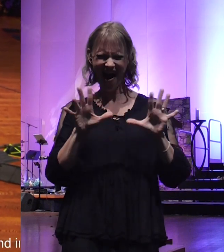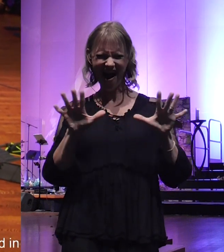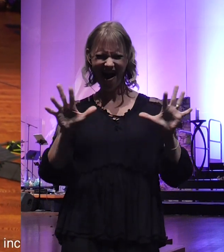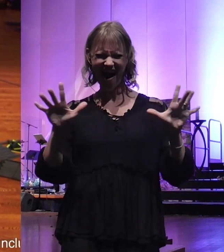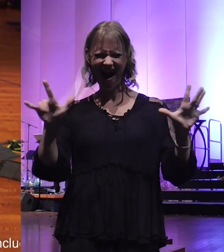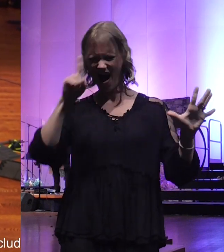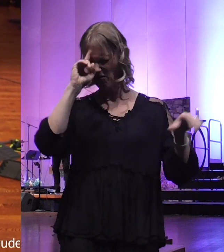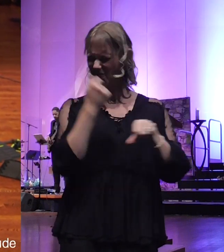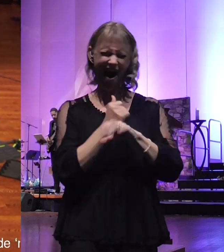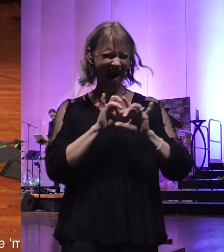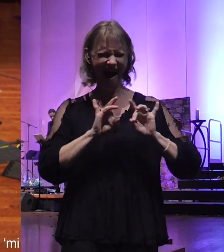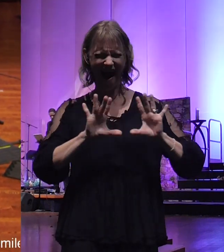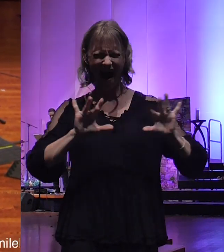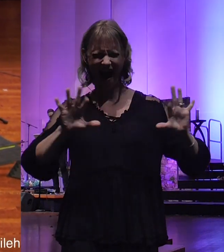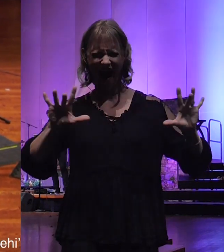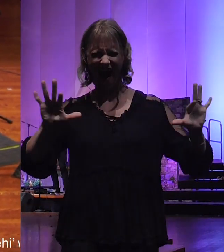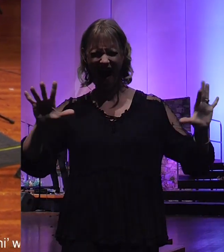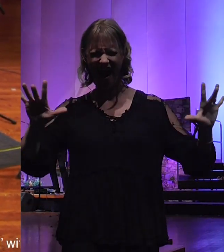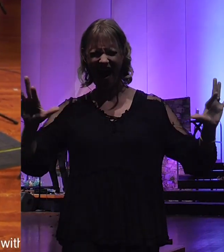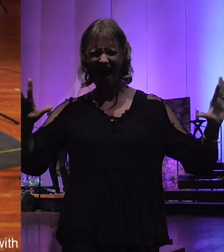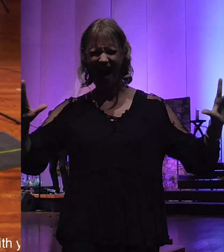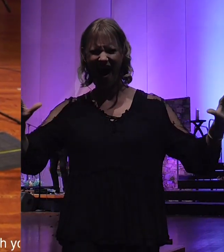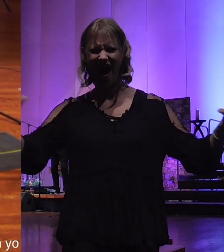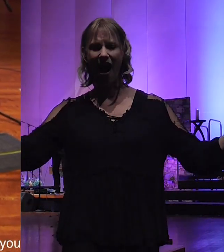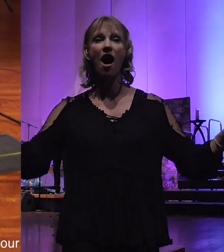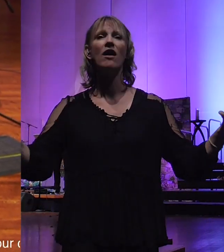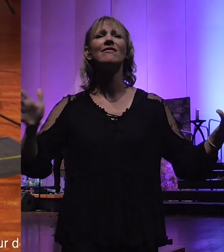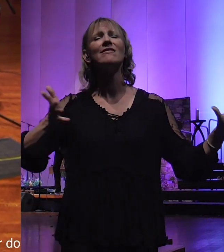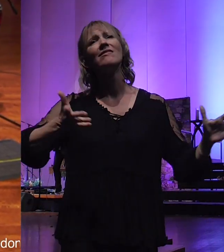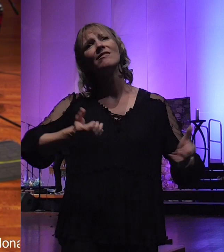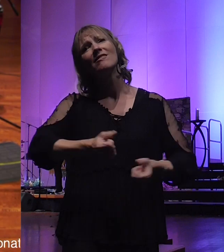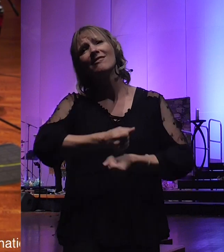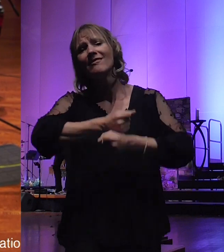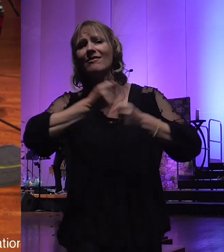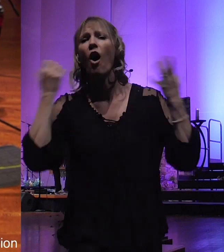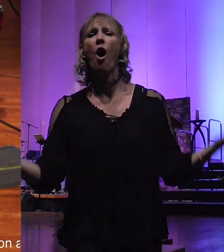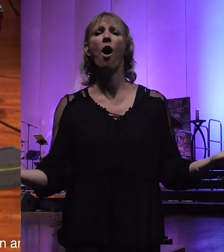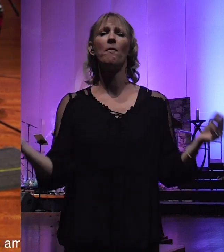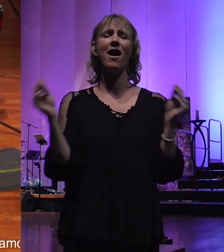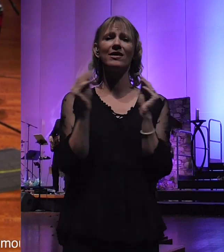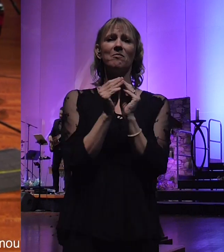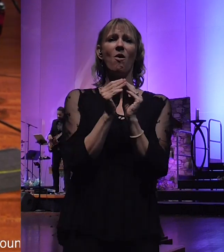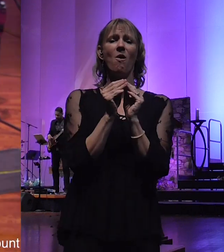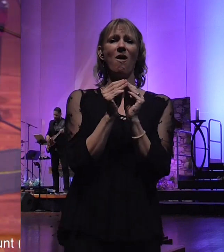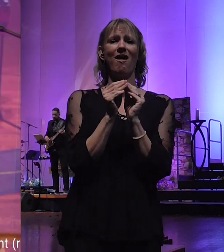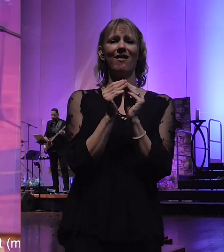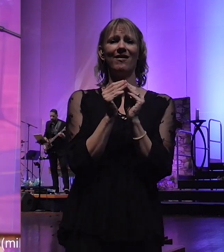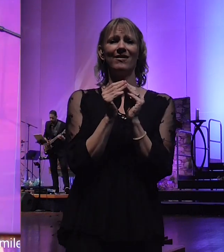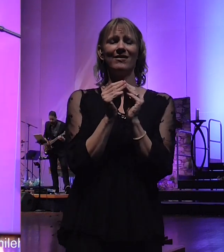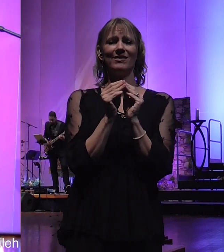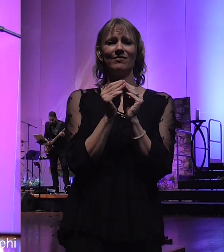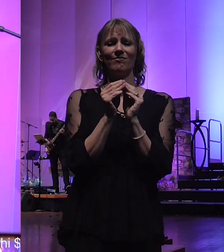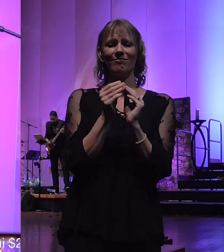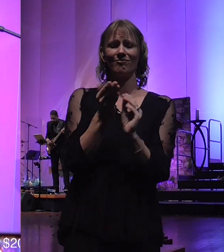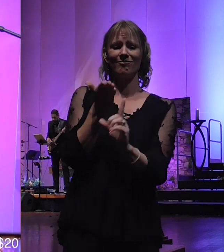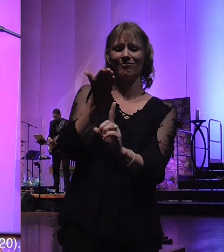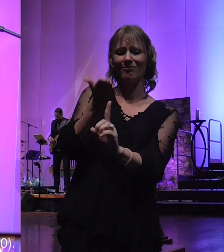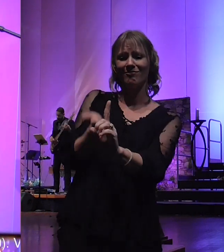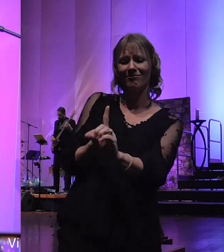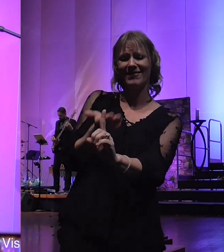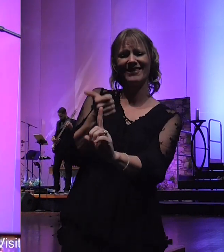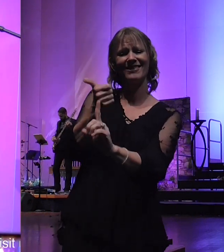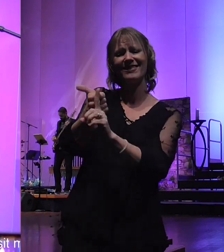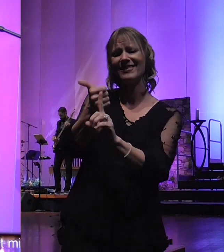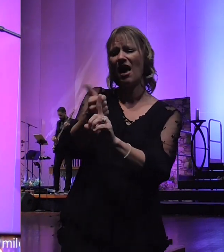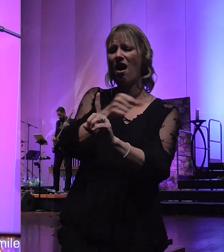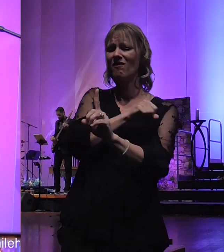determined to shine. There's so much more than they see. A superhero